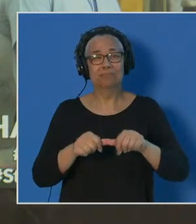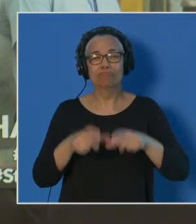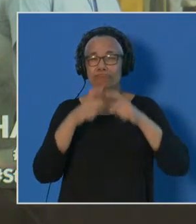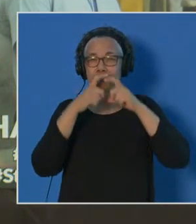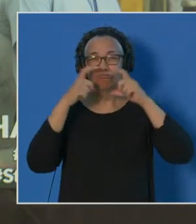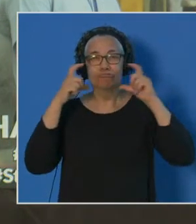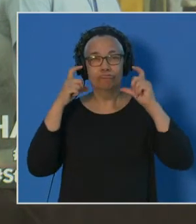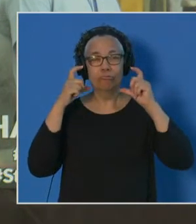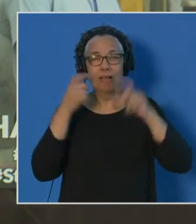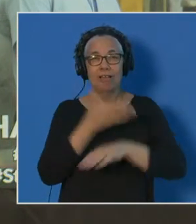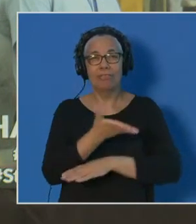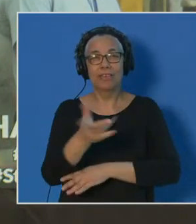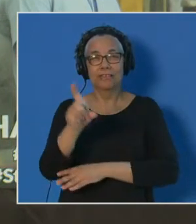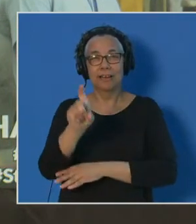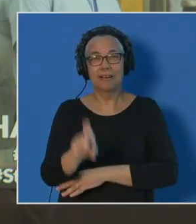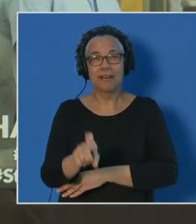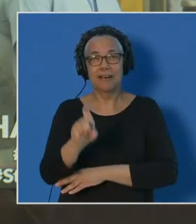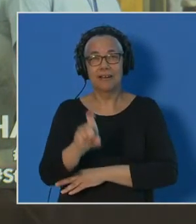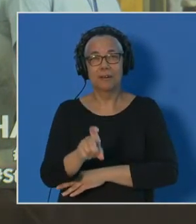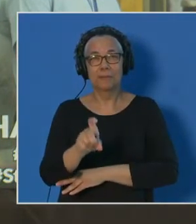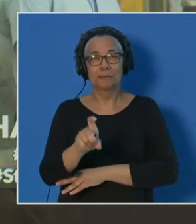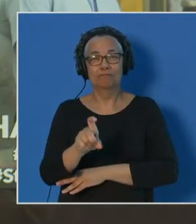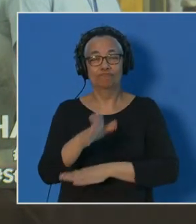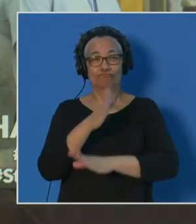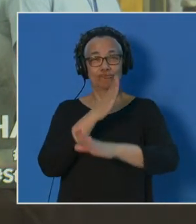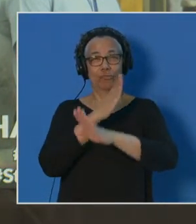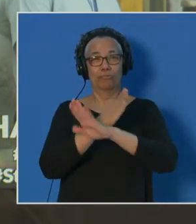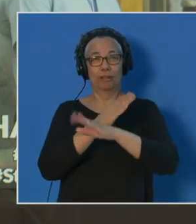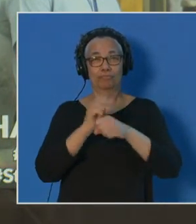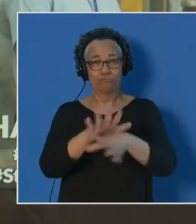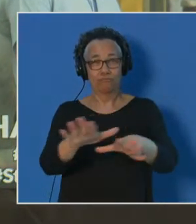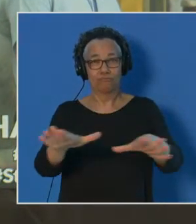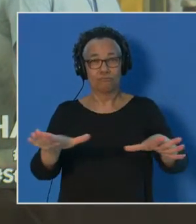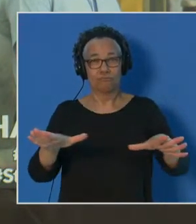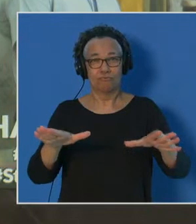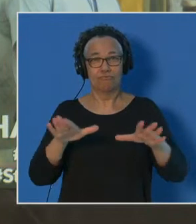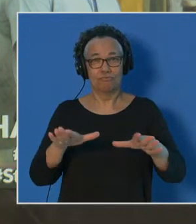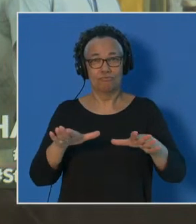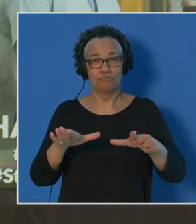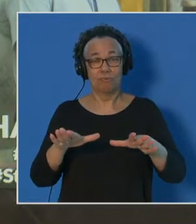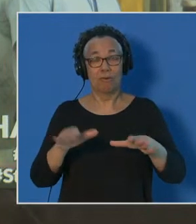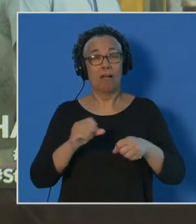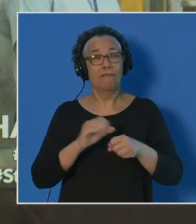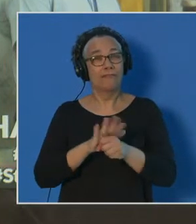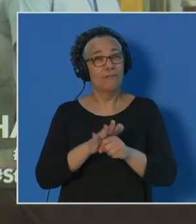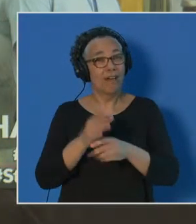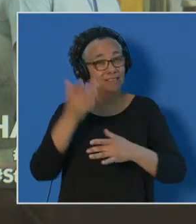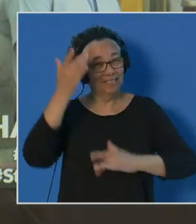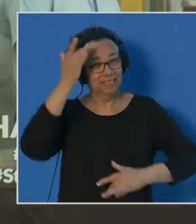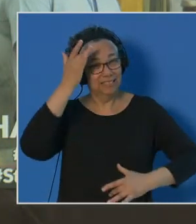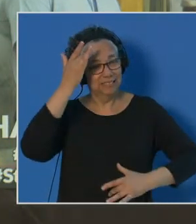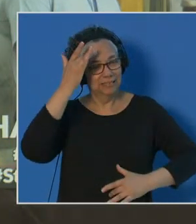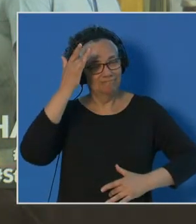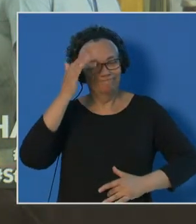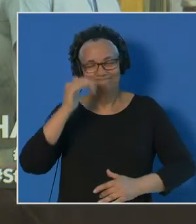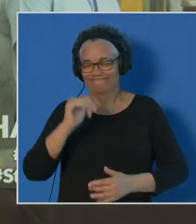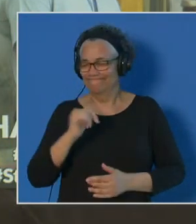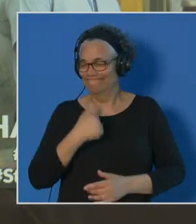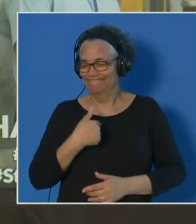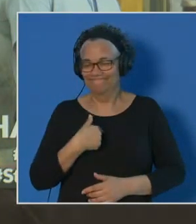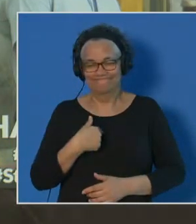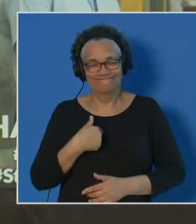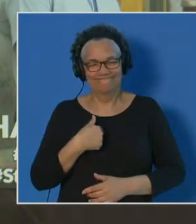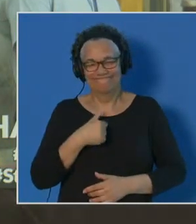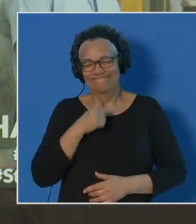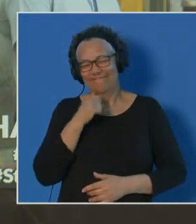to do the things which are necessary to prevent the spread and onward transmission of this virus. So I'm not looking, at